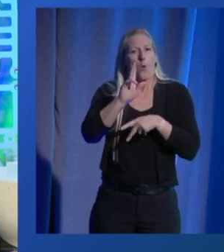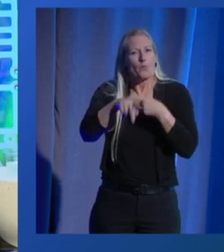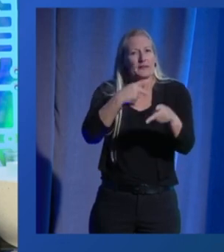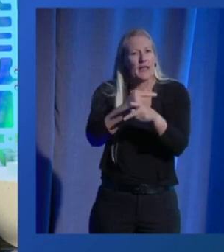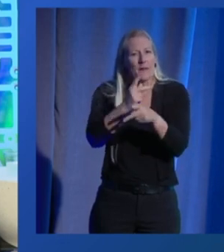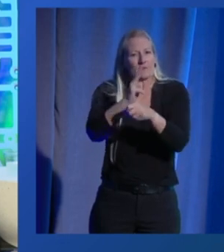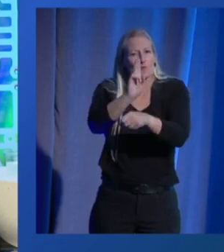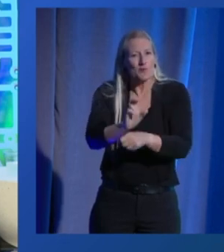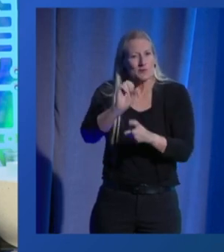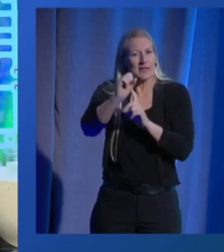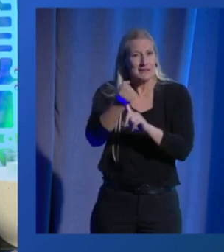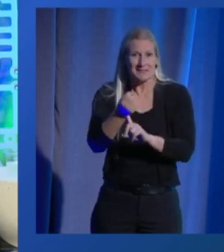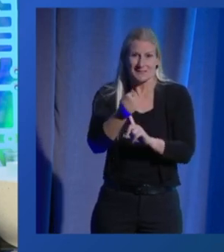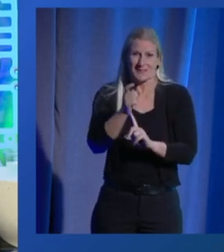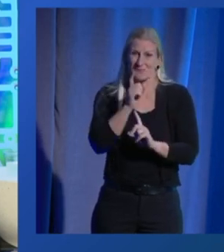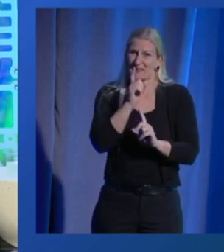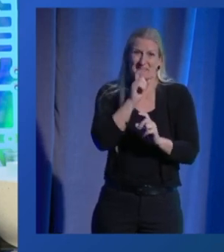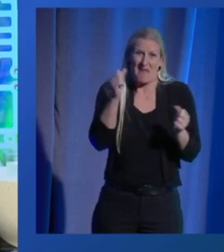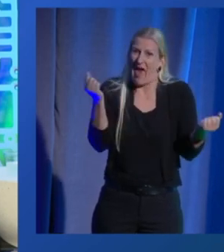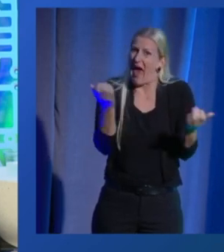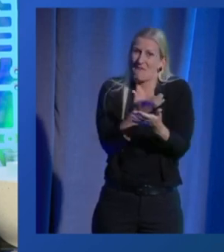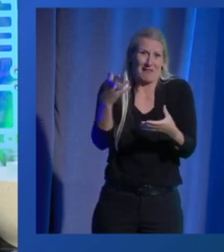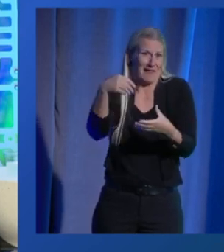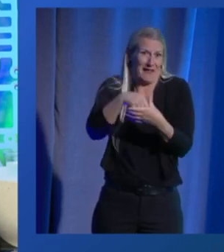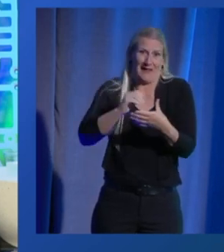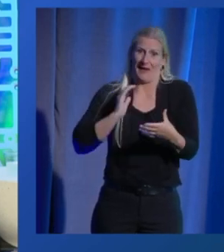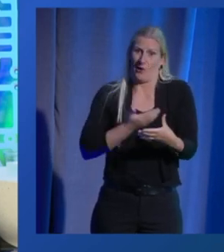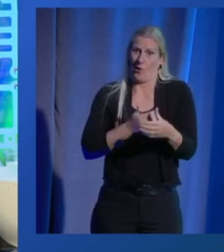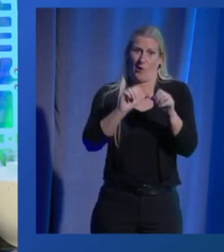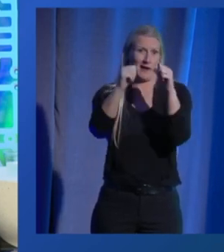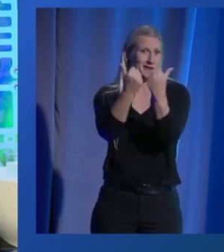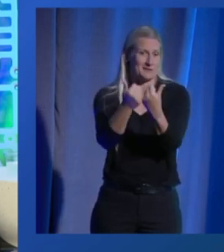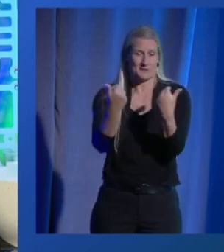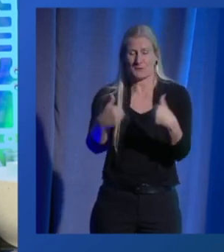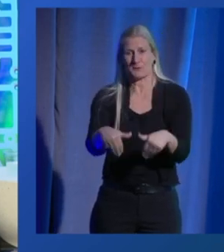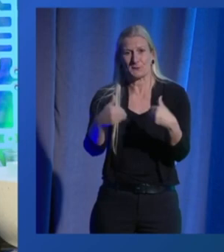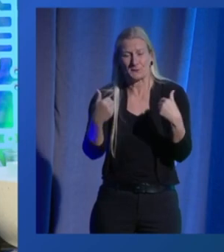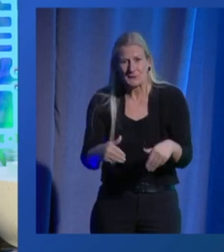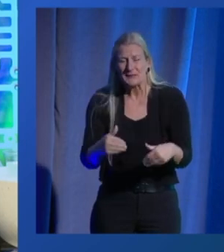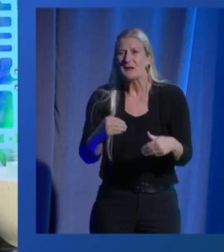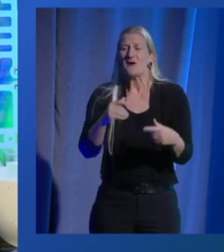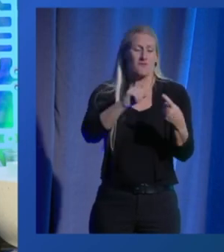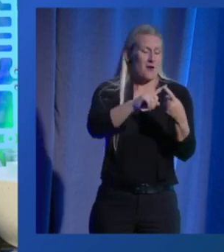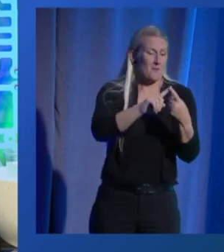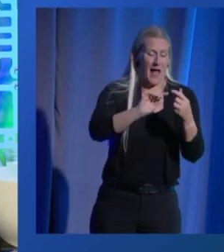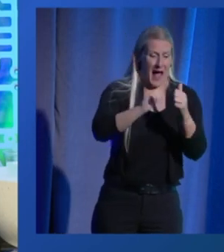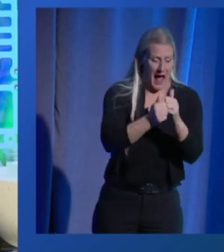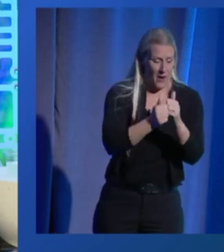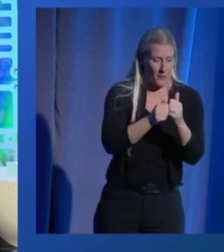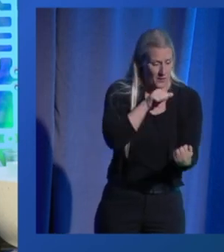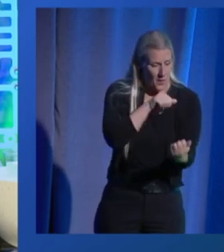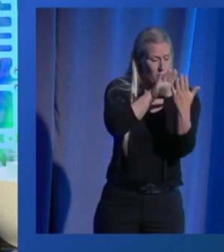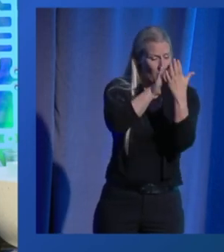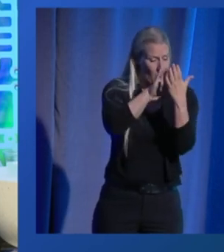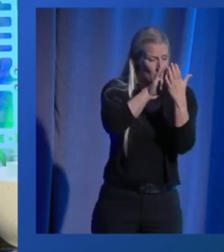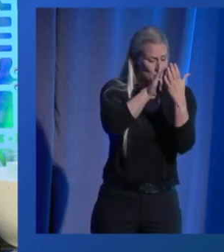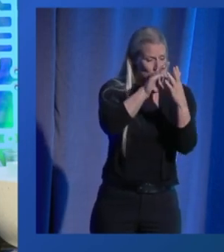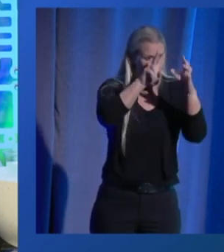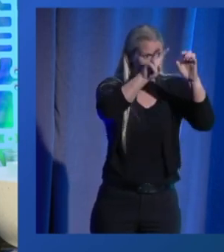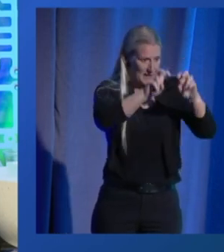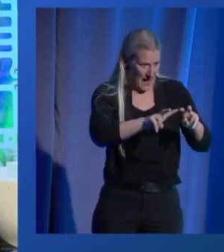really everything across the entire agency it is the way we do analysis the way that we do situational